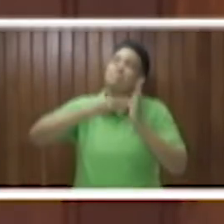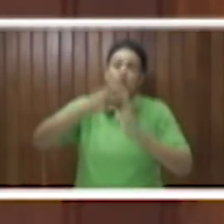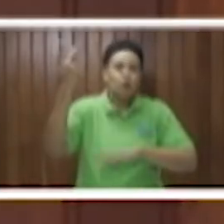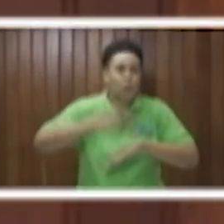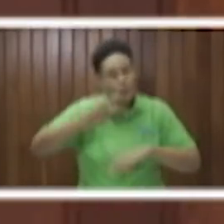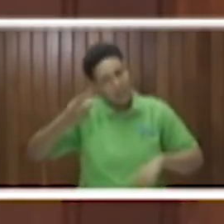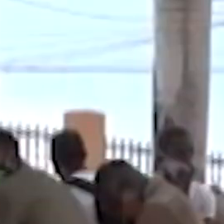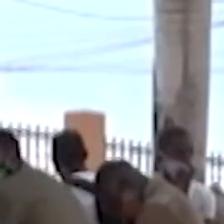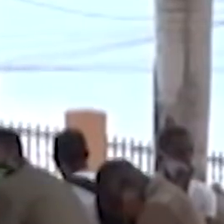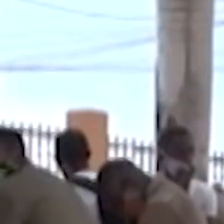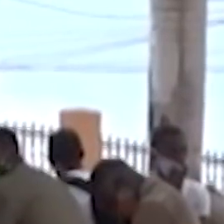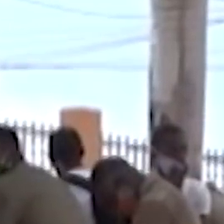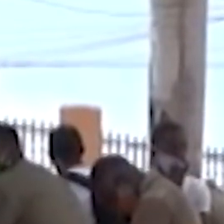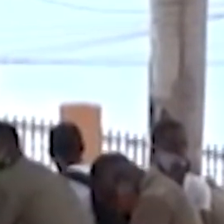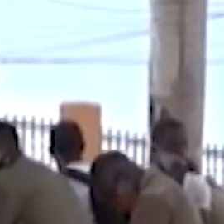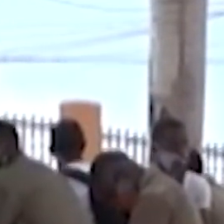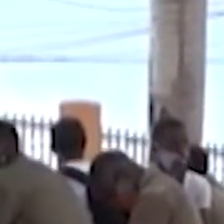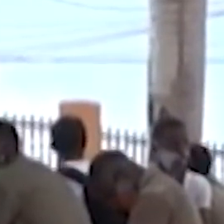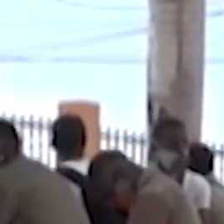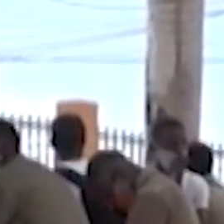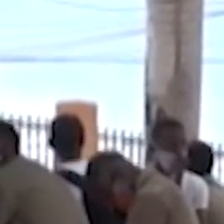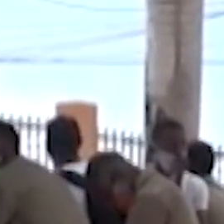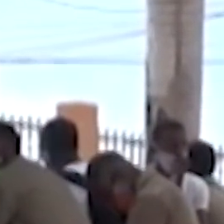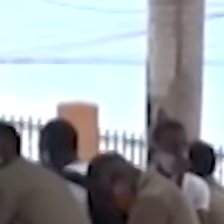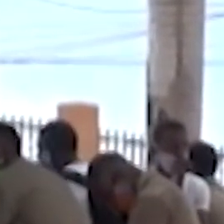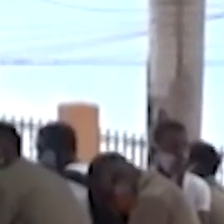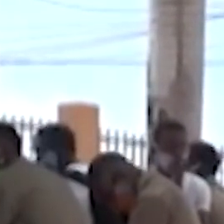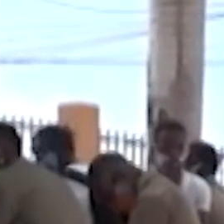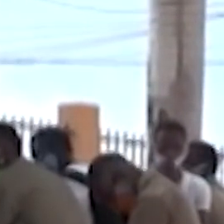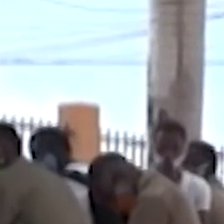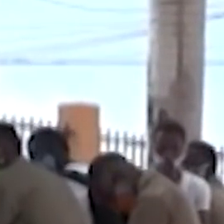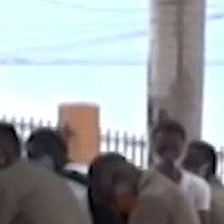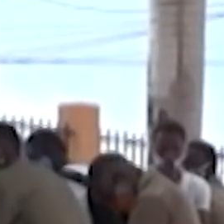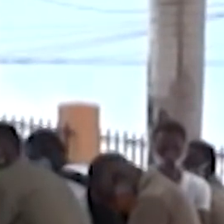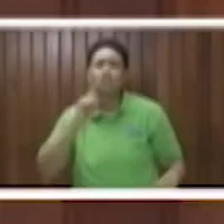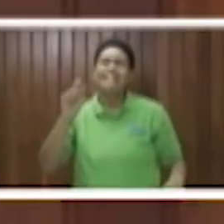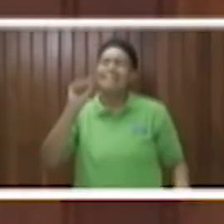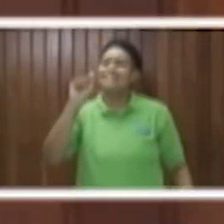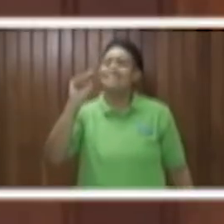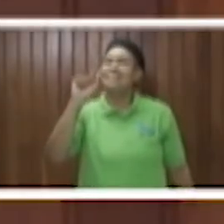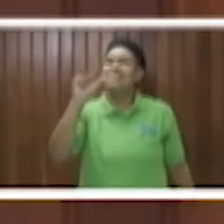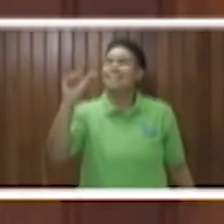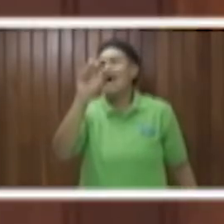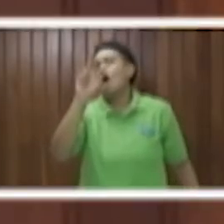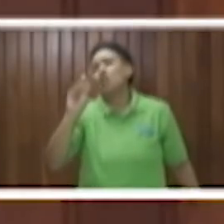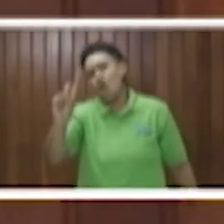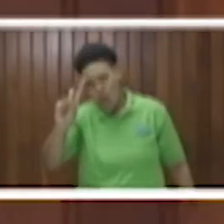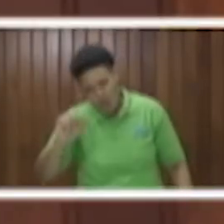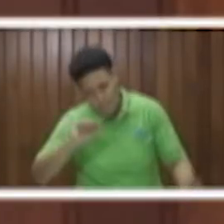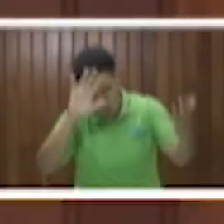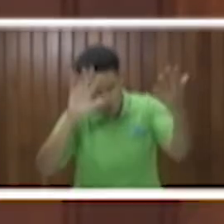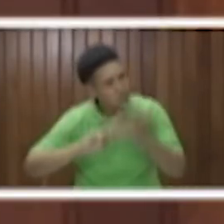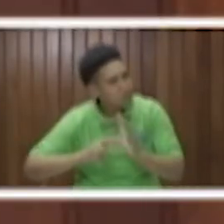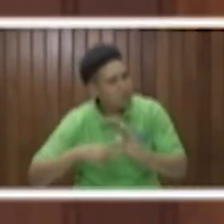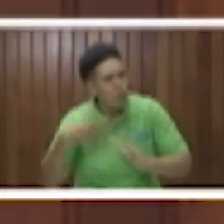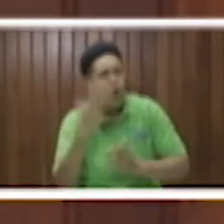three days the following week. A staggered approach and extended day approach will be used for some schools. Now there are some schools and principals and